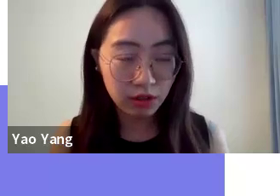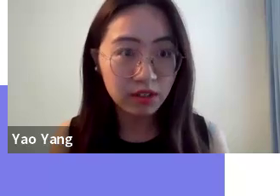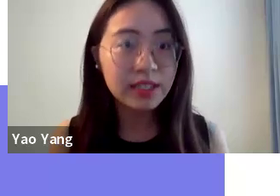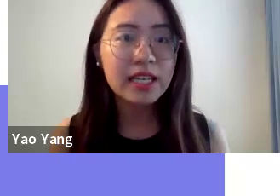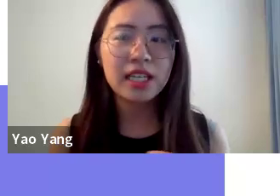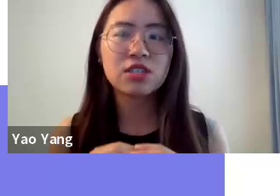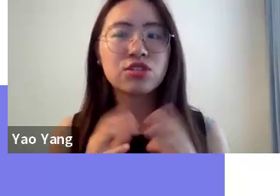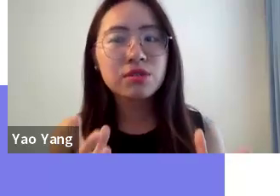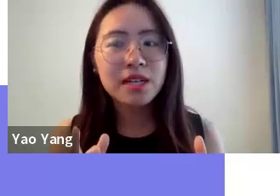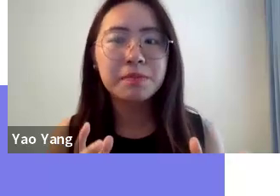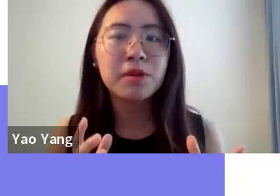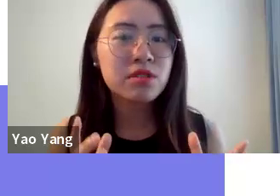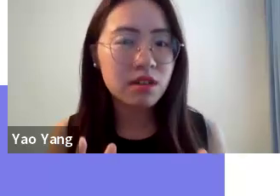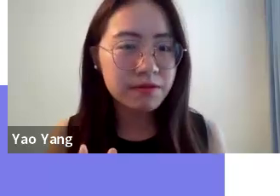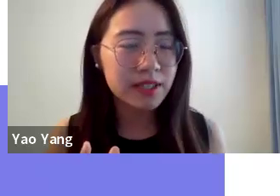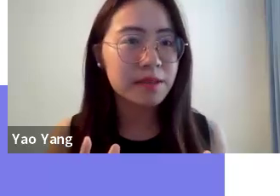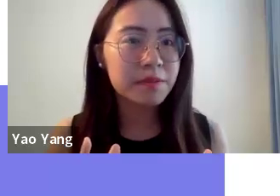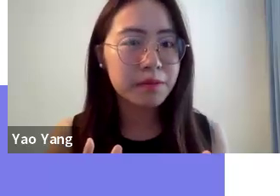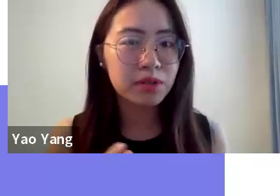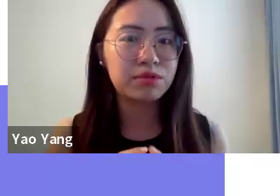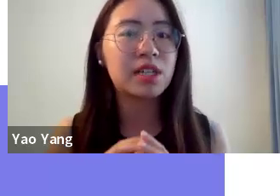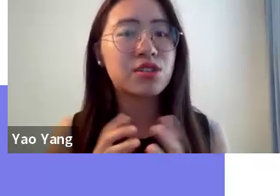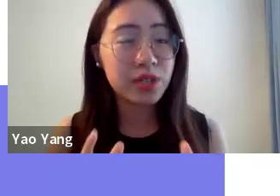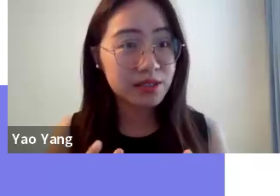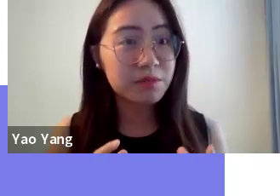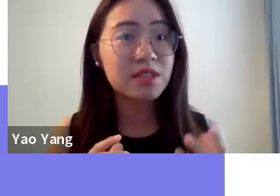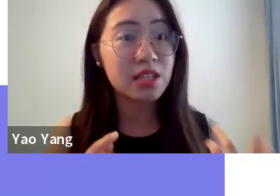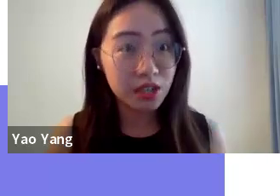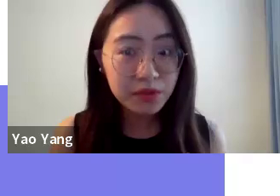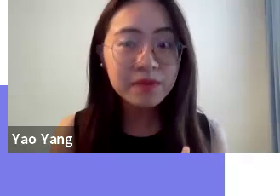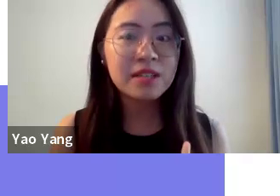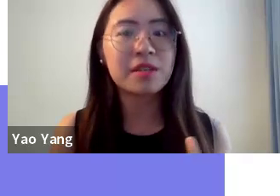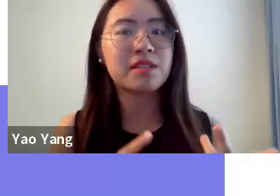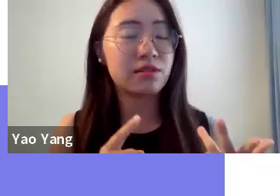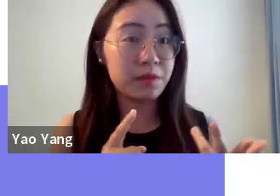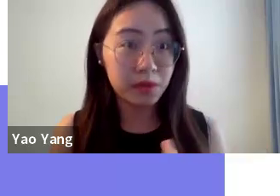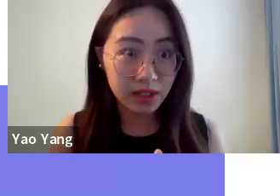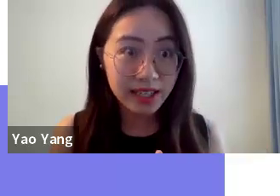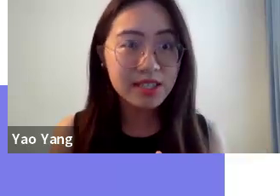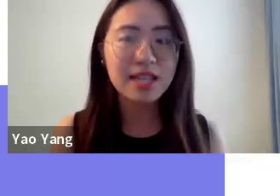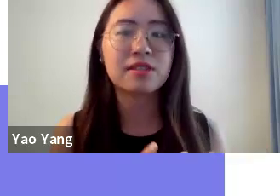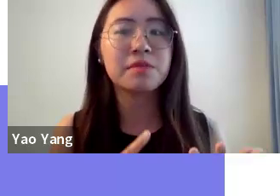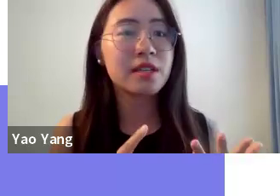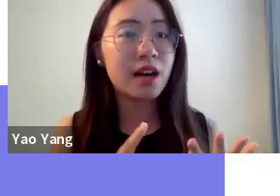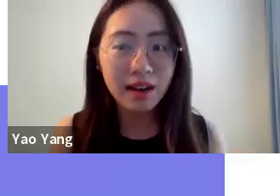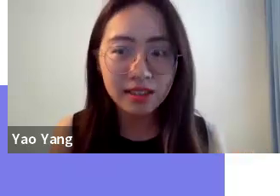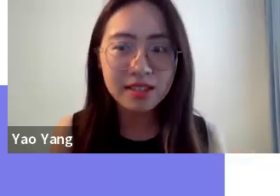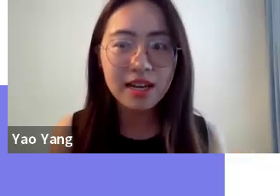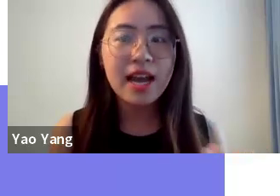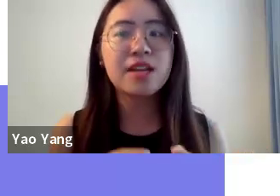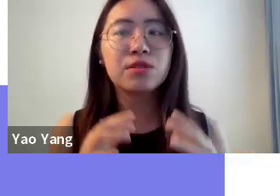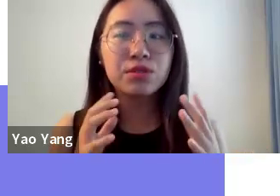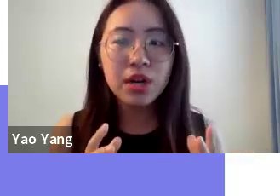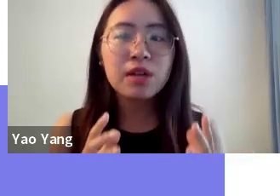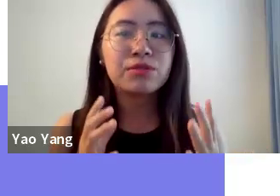personal flaw. It shows up most often in people who are doing something new, something important, and something